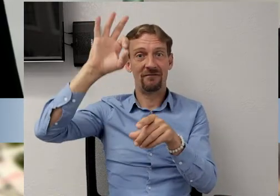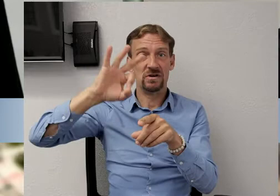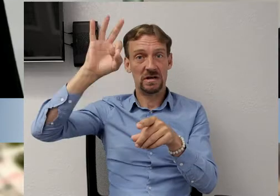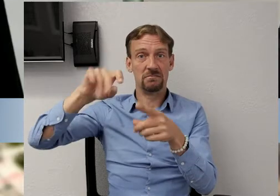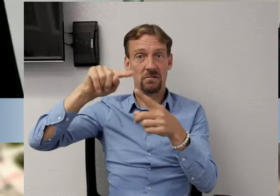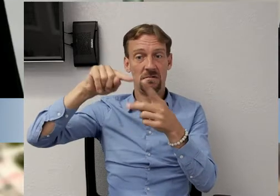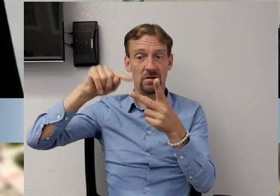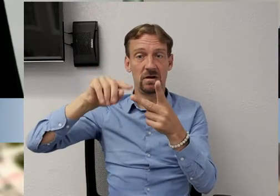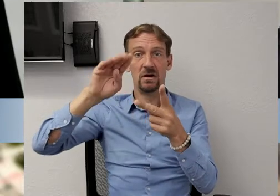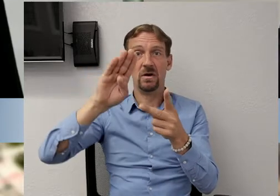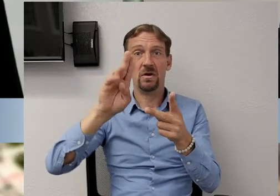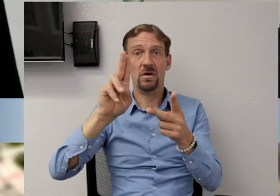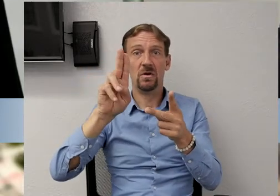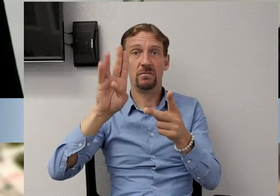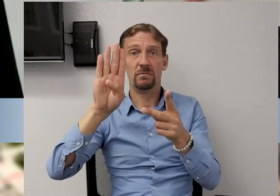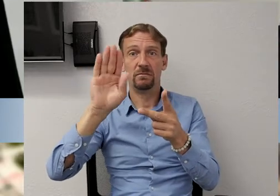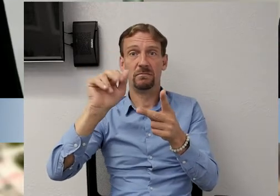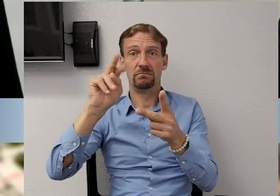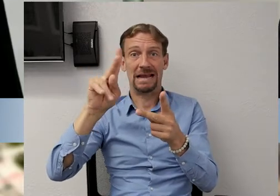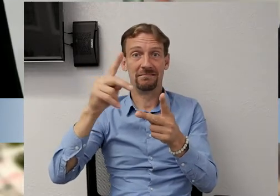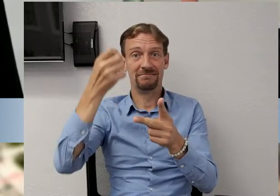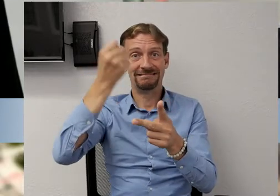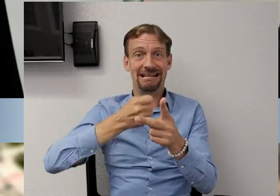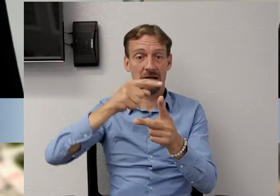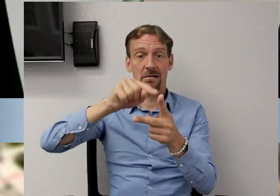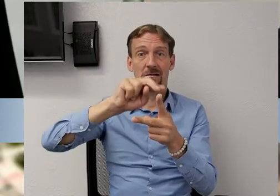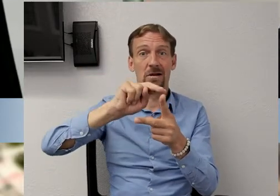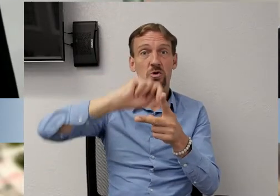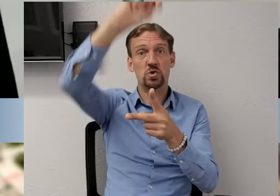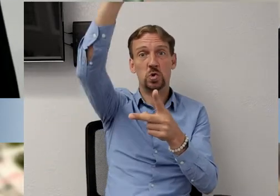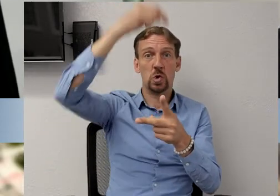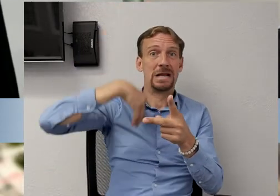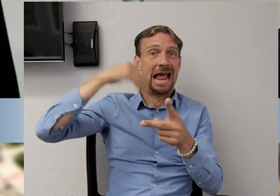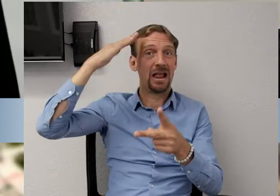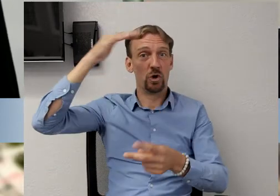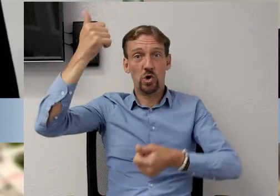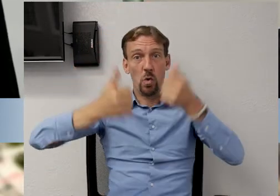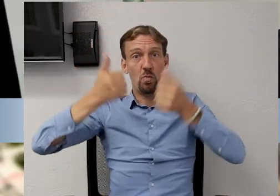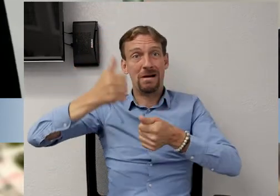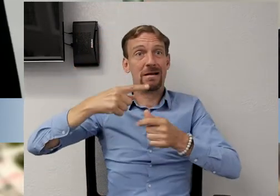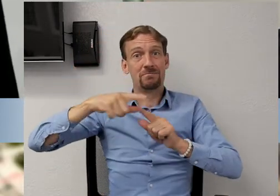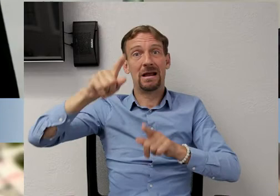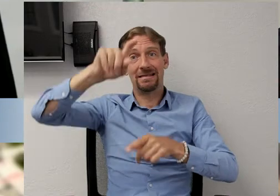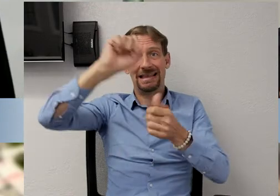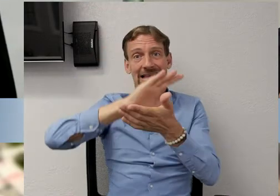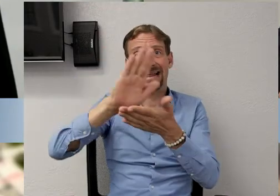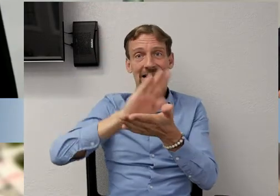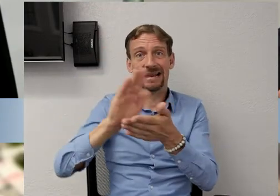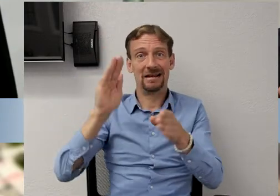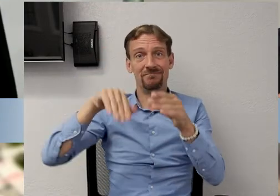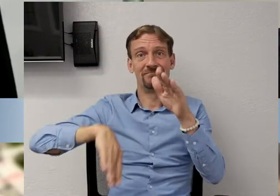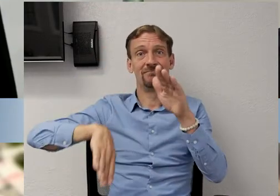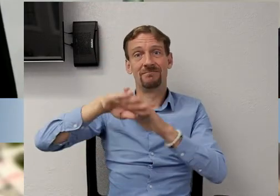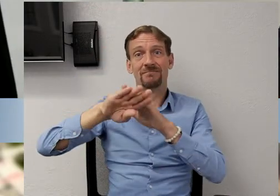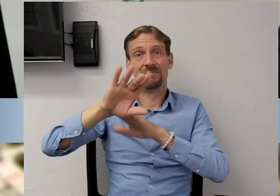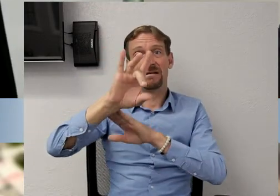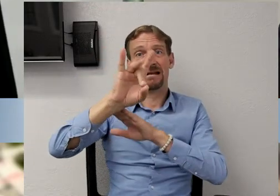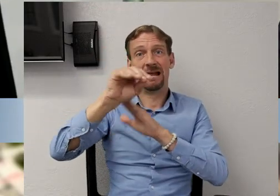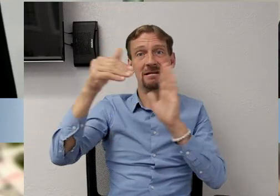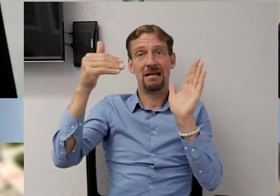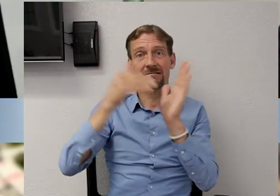Burbank. And I don't know which site that we would use, but they can clean up to 80,000 masks per day.